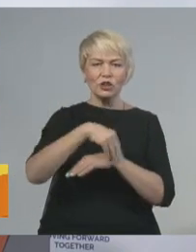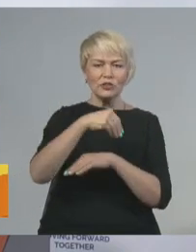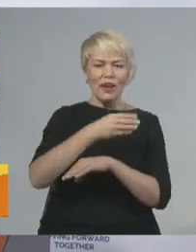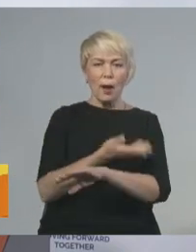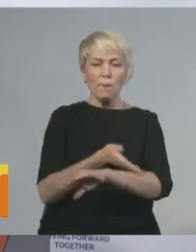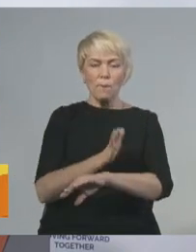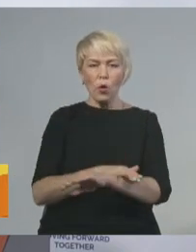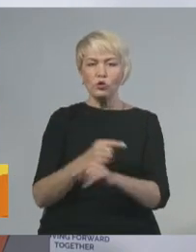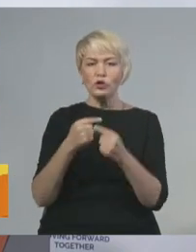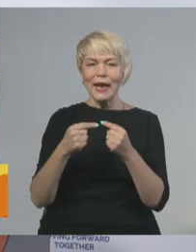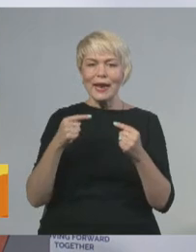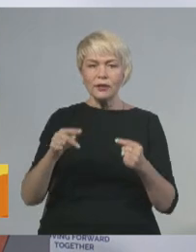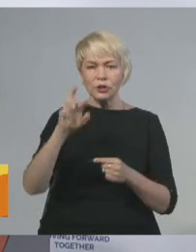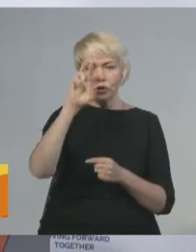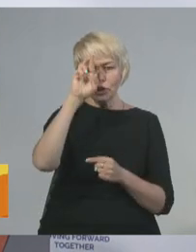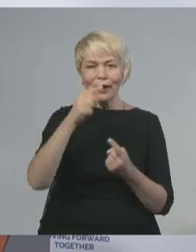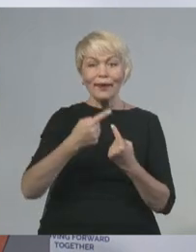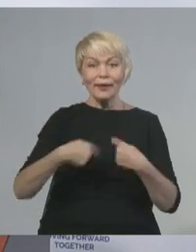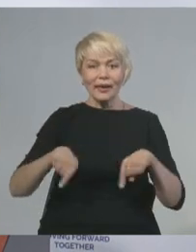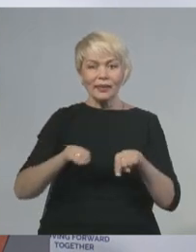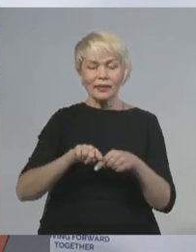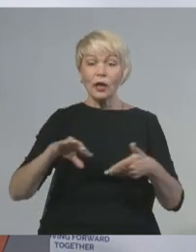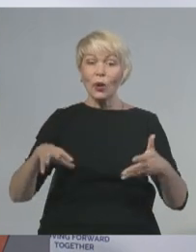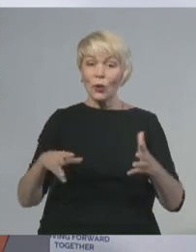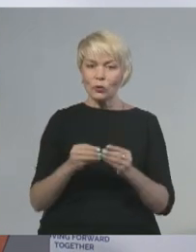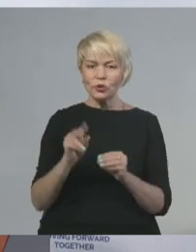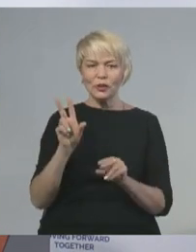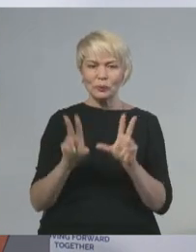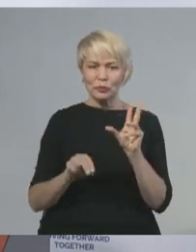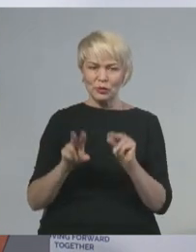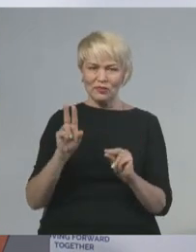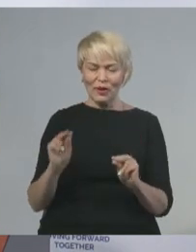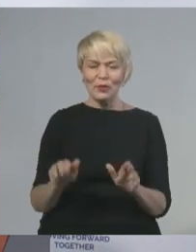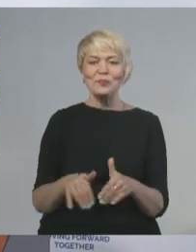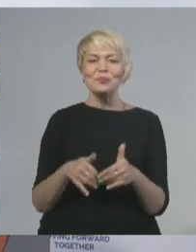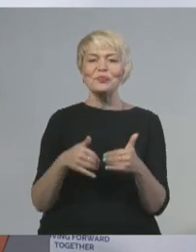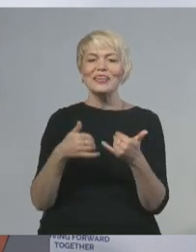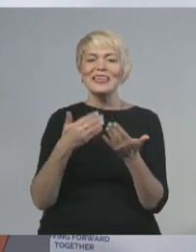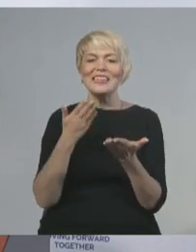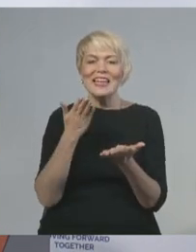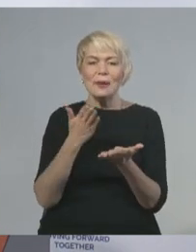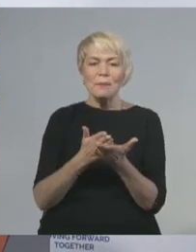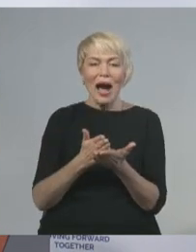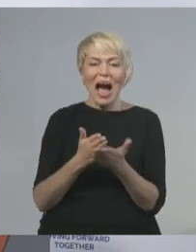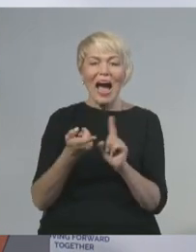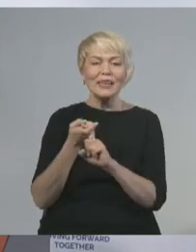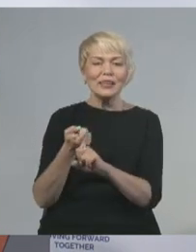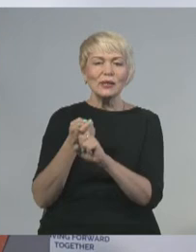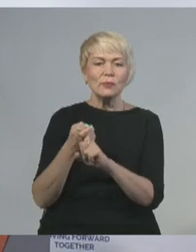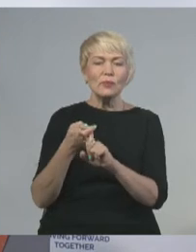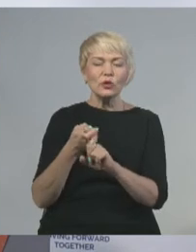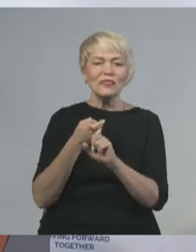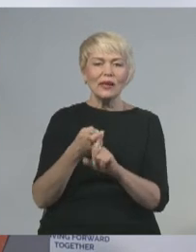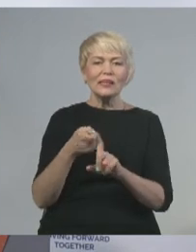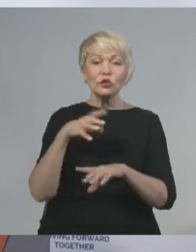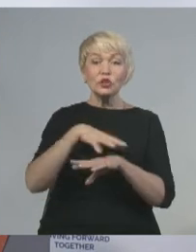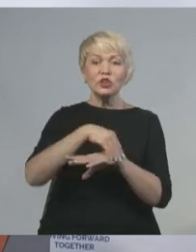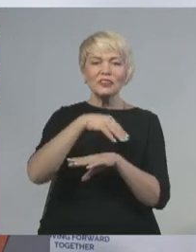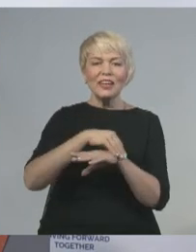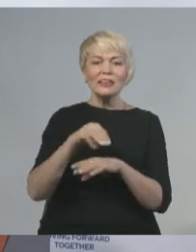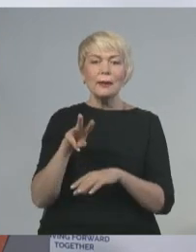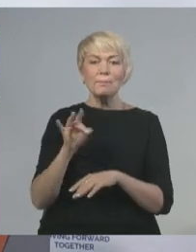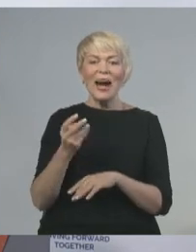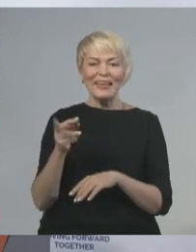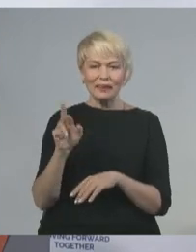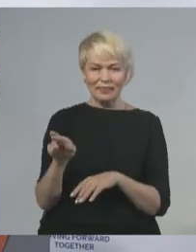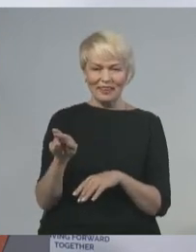i hope uh swedish journalist maria person lovren uh maria i hope you hear us and uh of